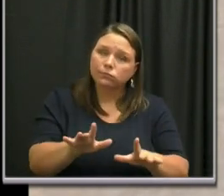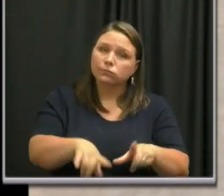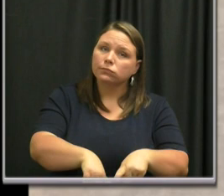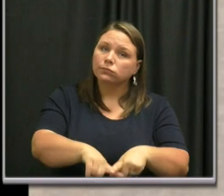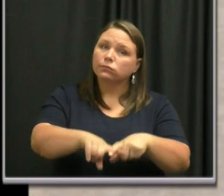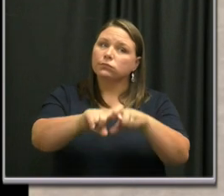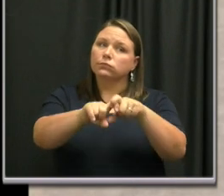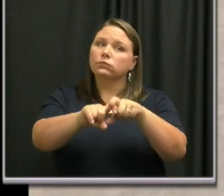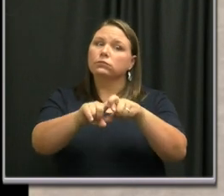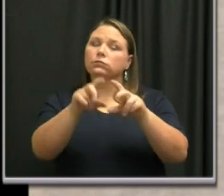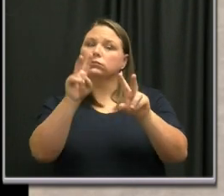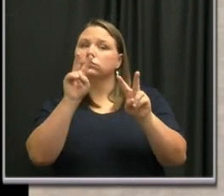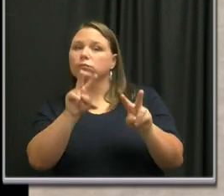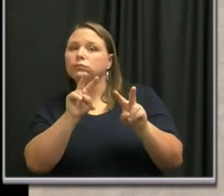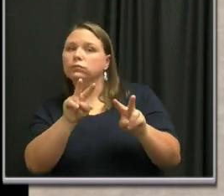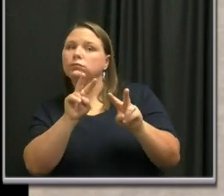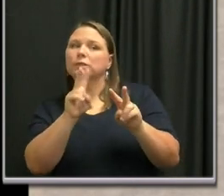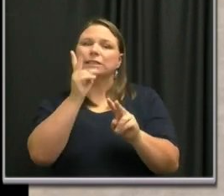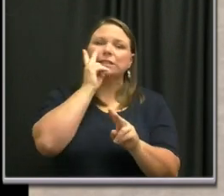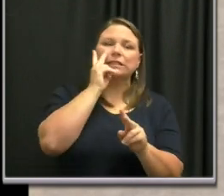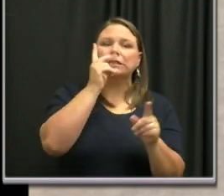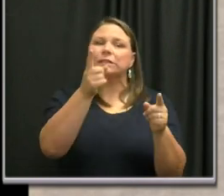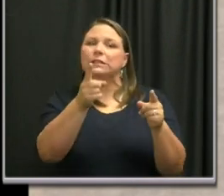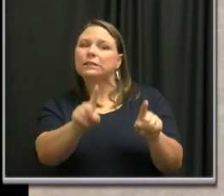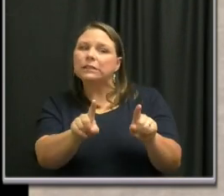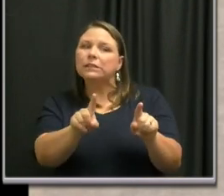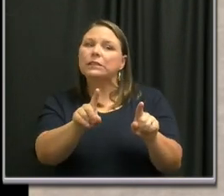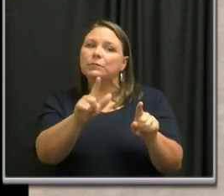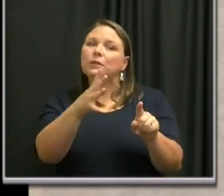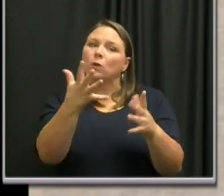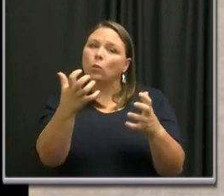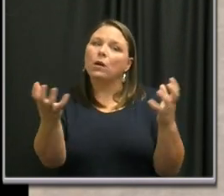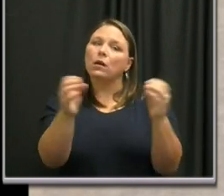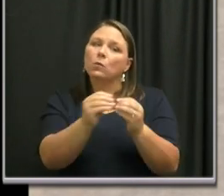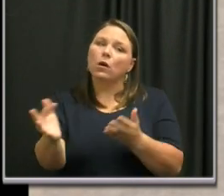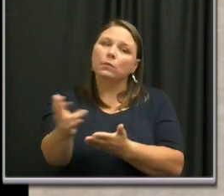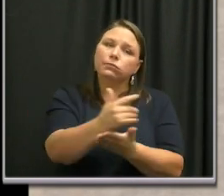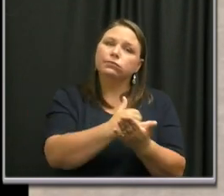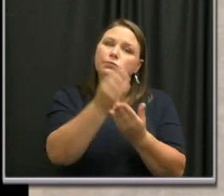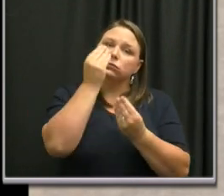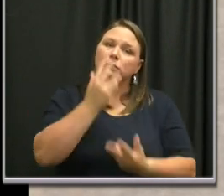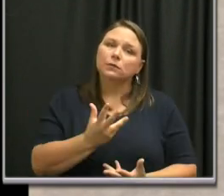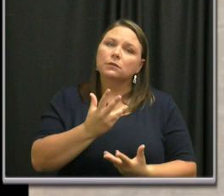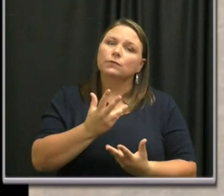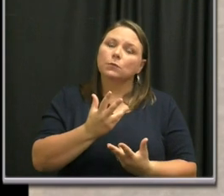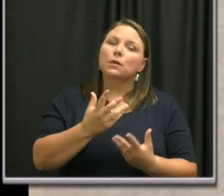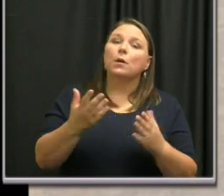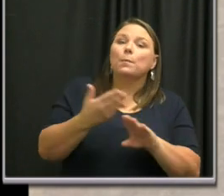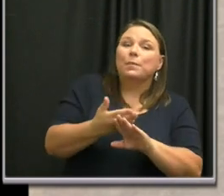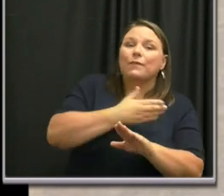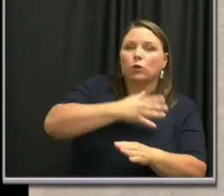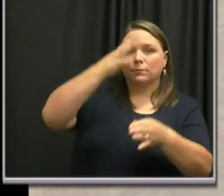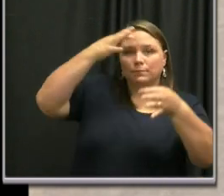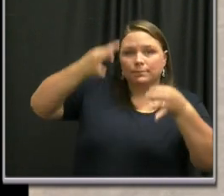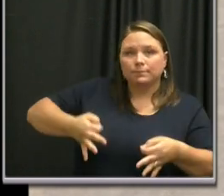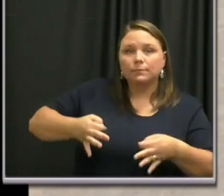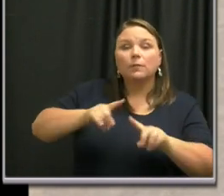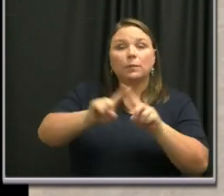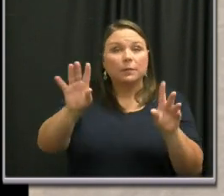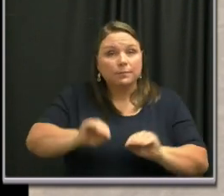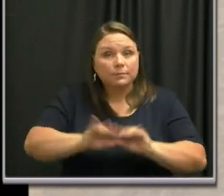see what happens over the next few days. We want to see more data before making that decision. However, I want to be very